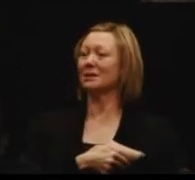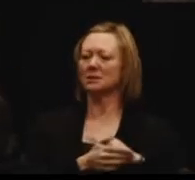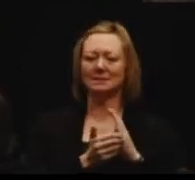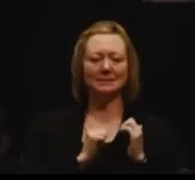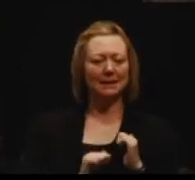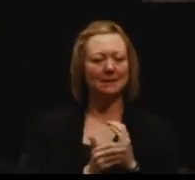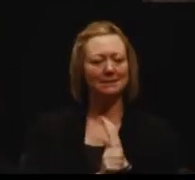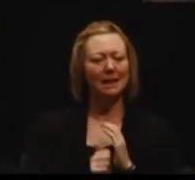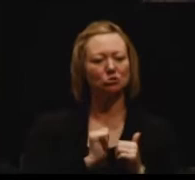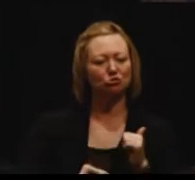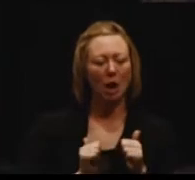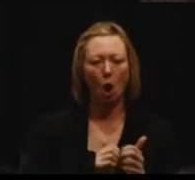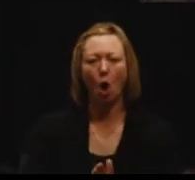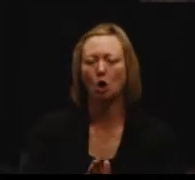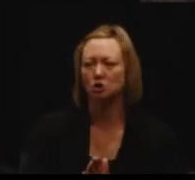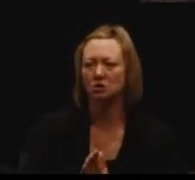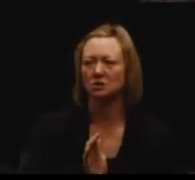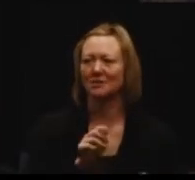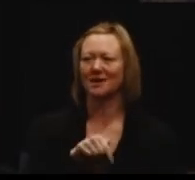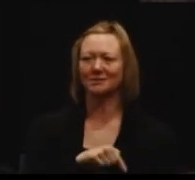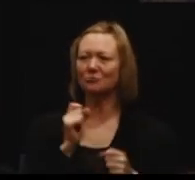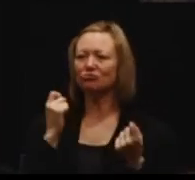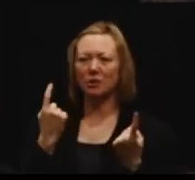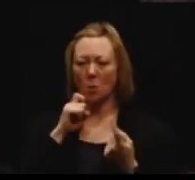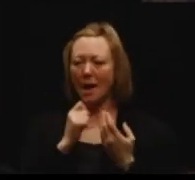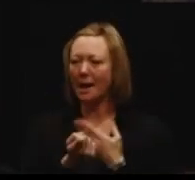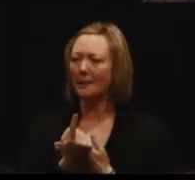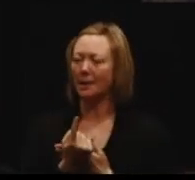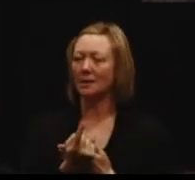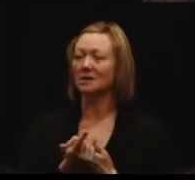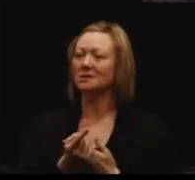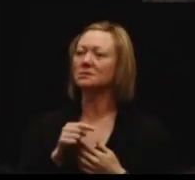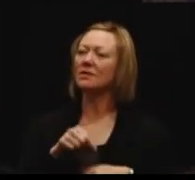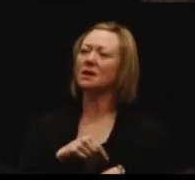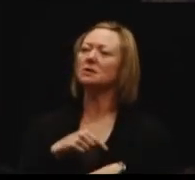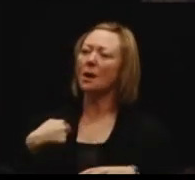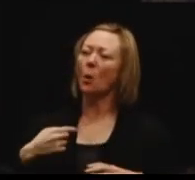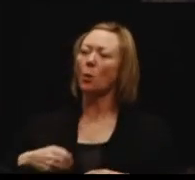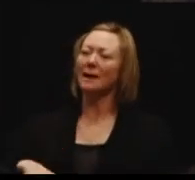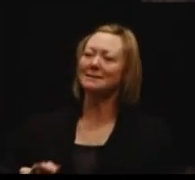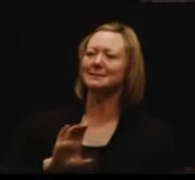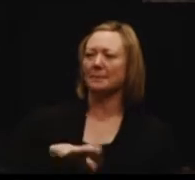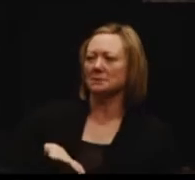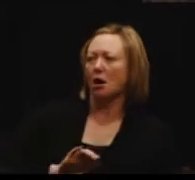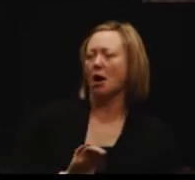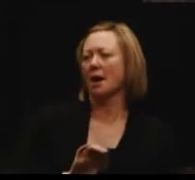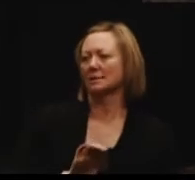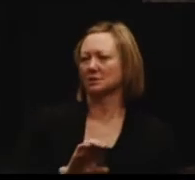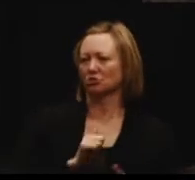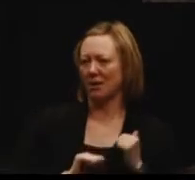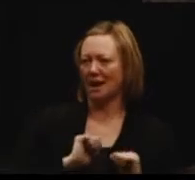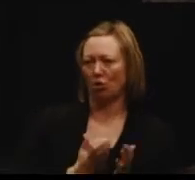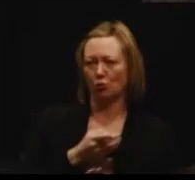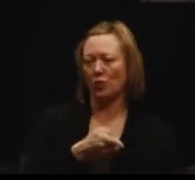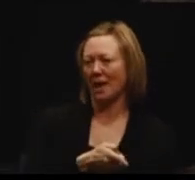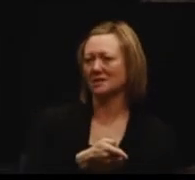without necessarily realising that's what we were doing. And so we were subsidising it, if you like, through those state-owned enterprises, and they lost a lot